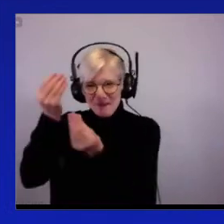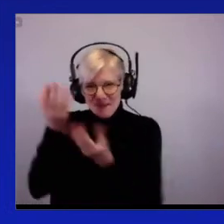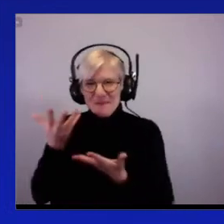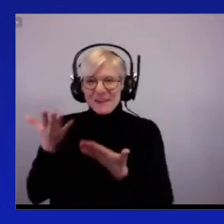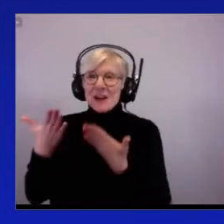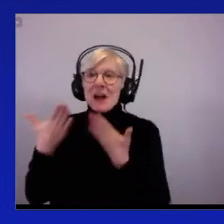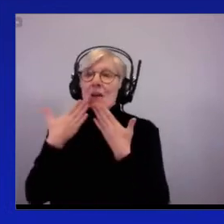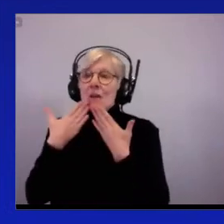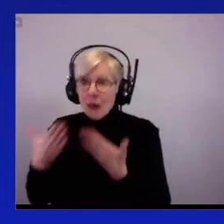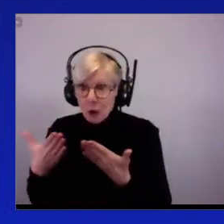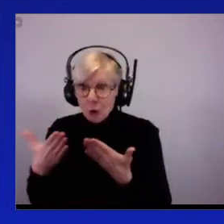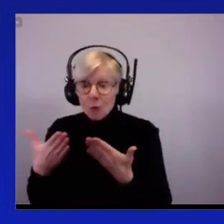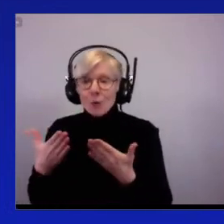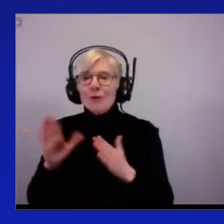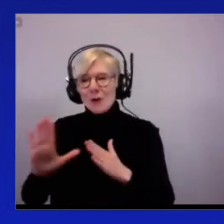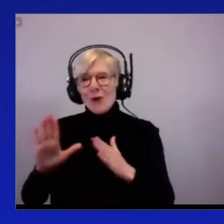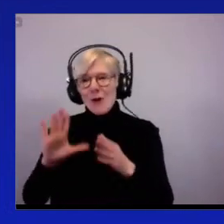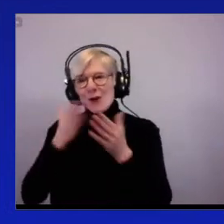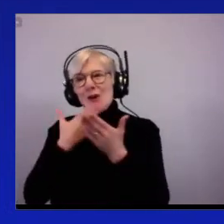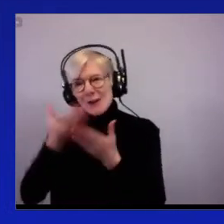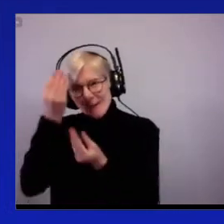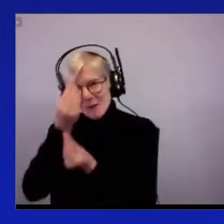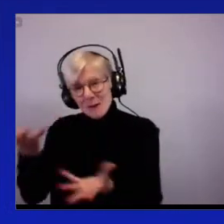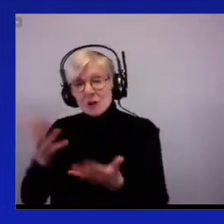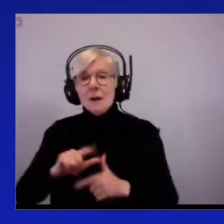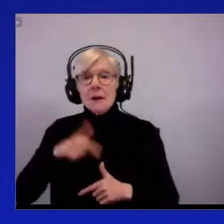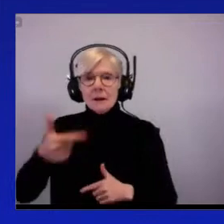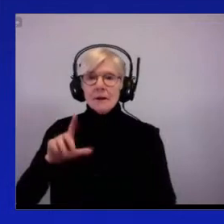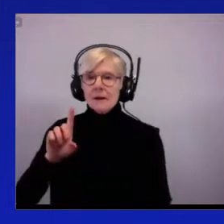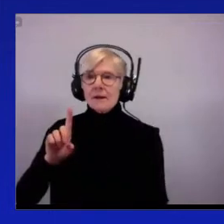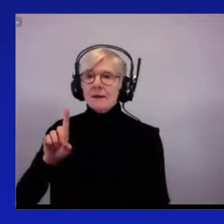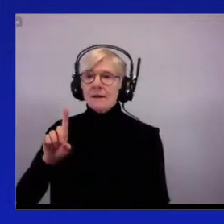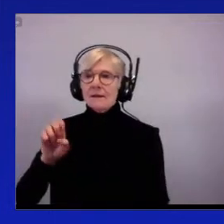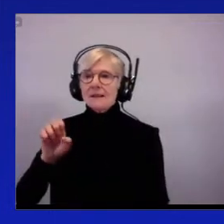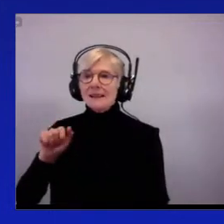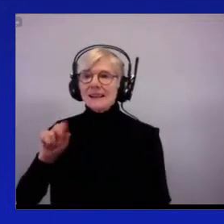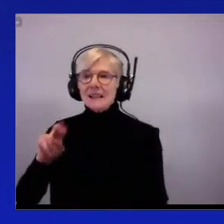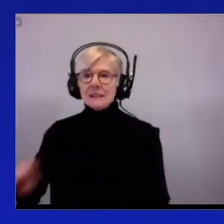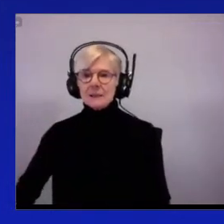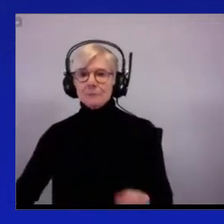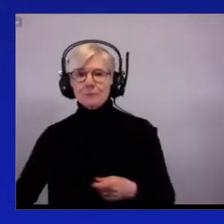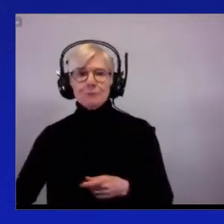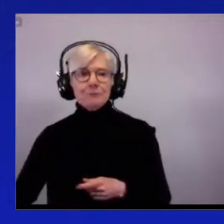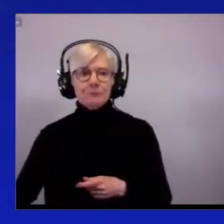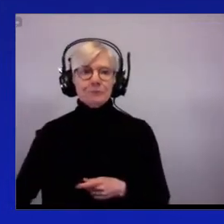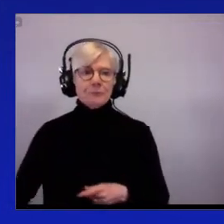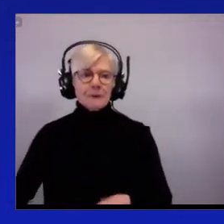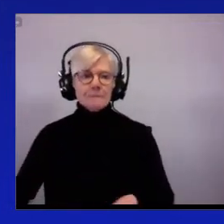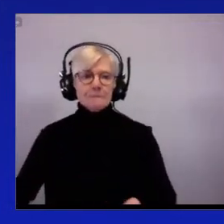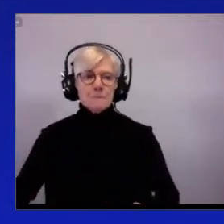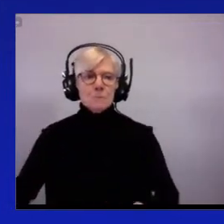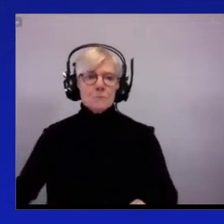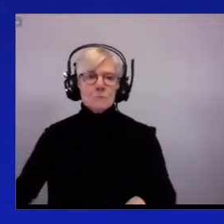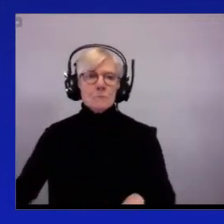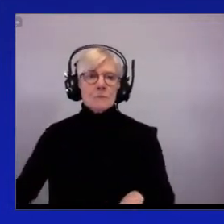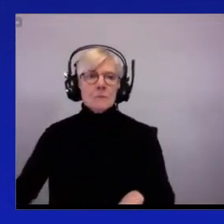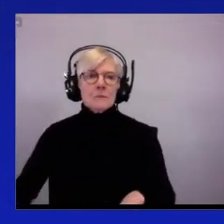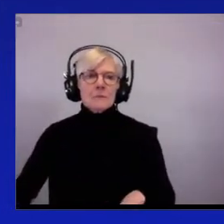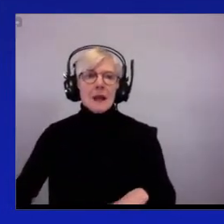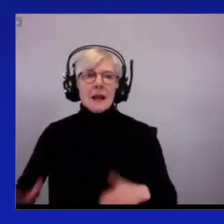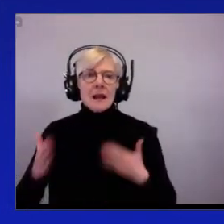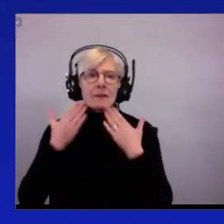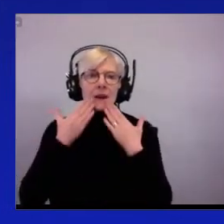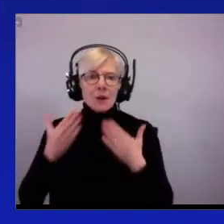the two of you. Councillor Deans. Thank you, Councillor Eglai, and to Dr.